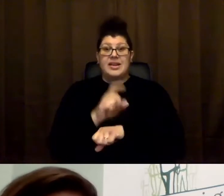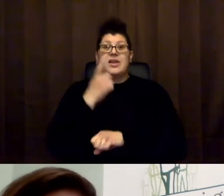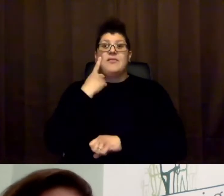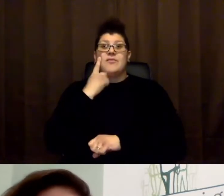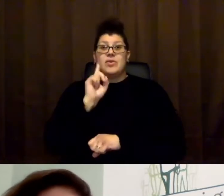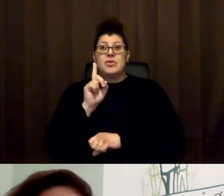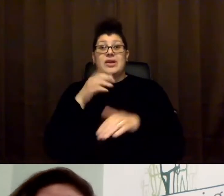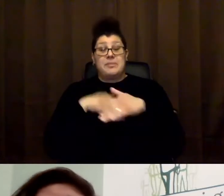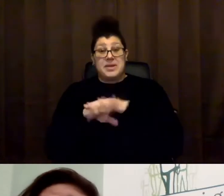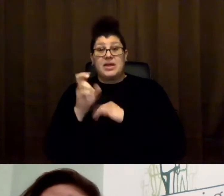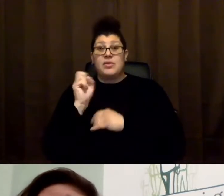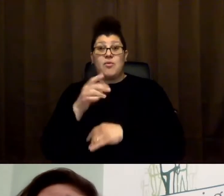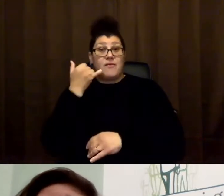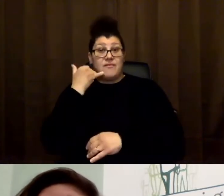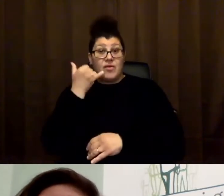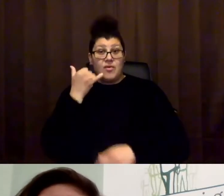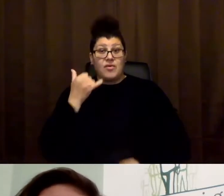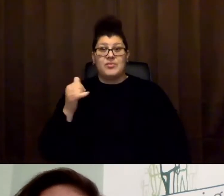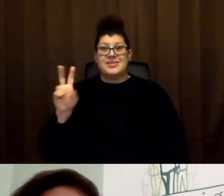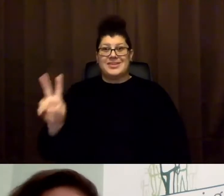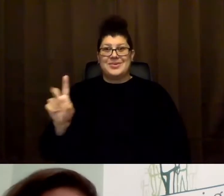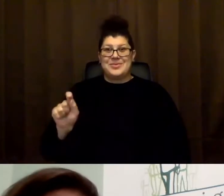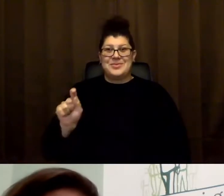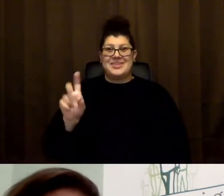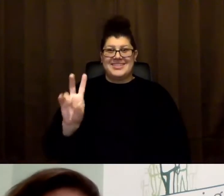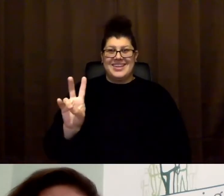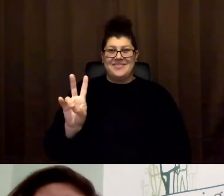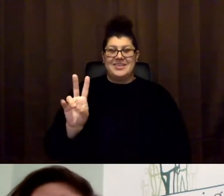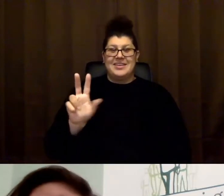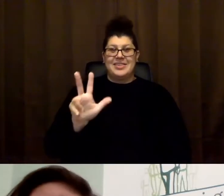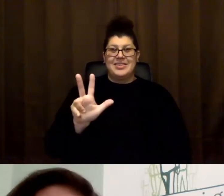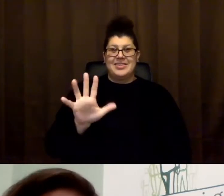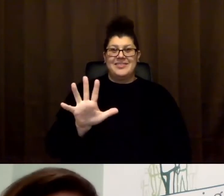appointments. Our phone number is